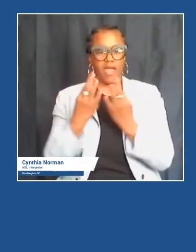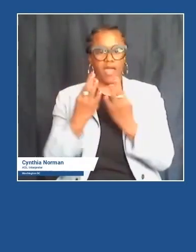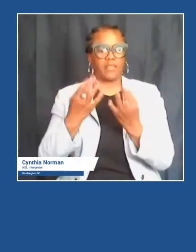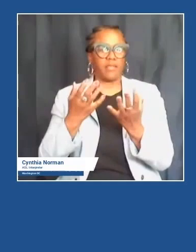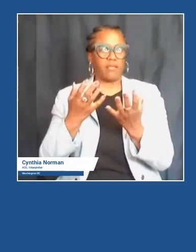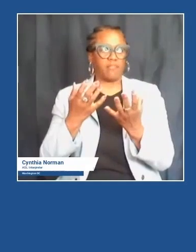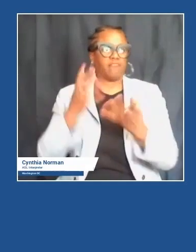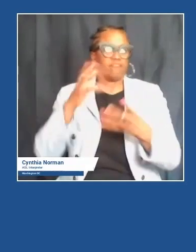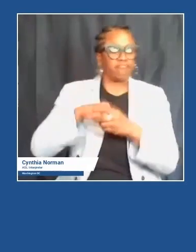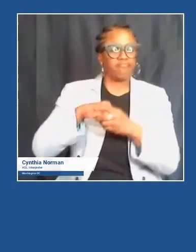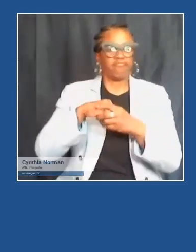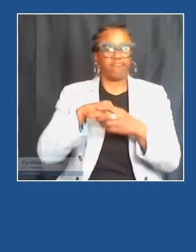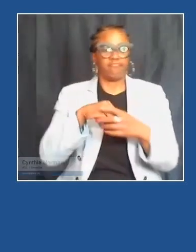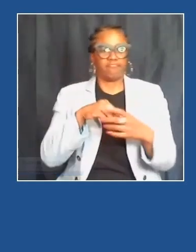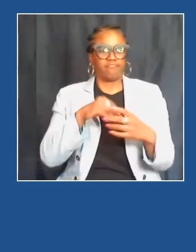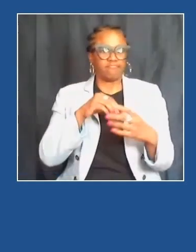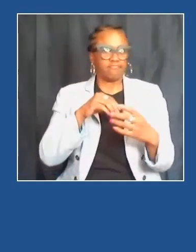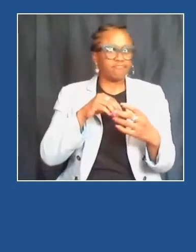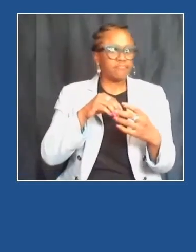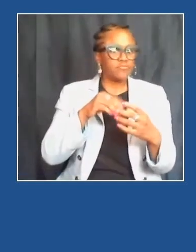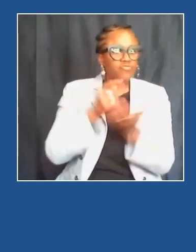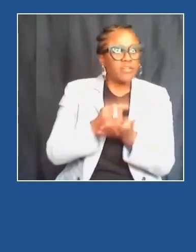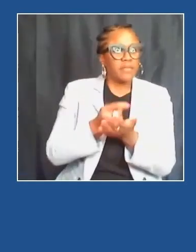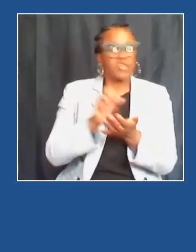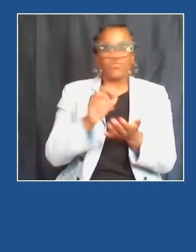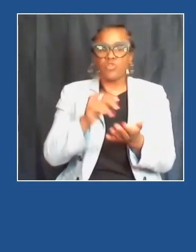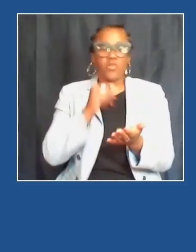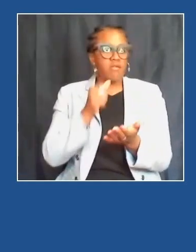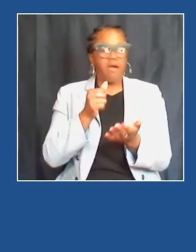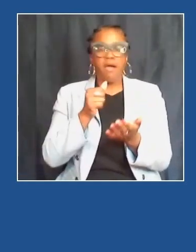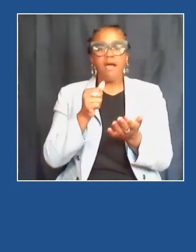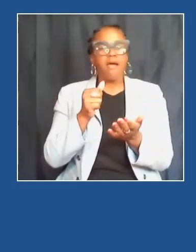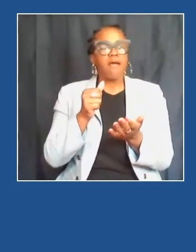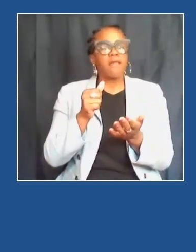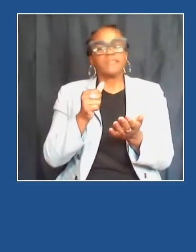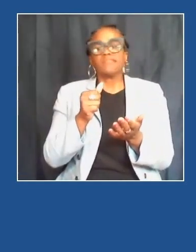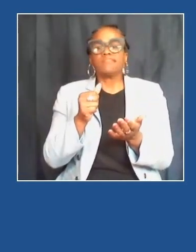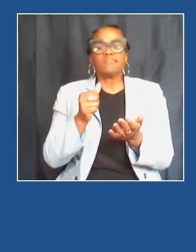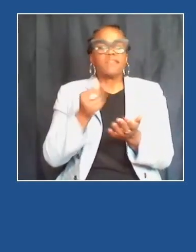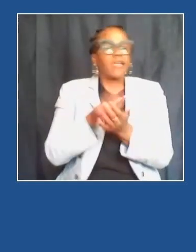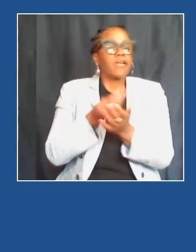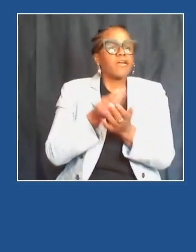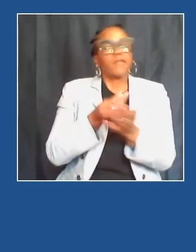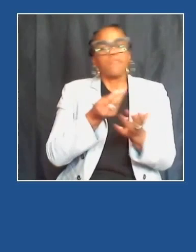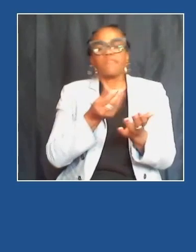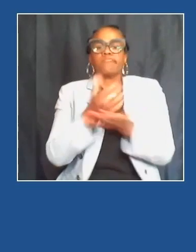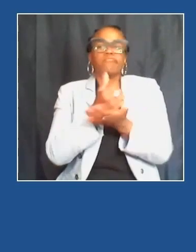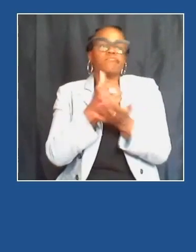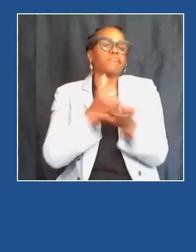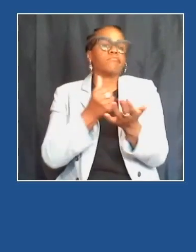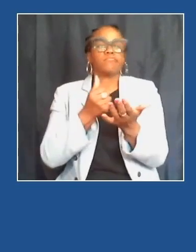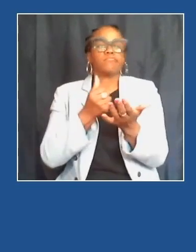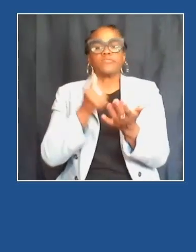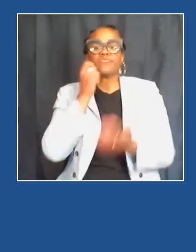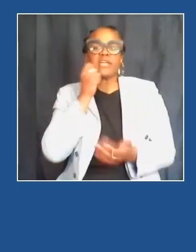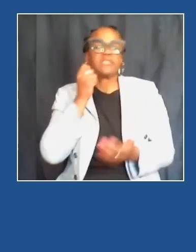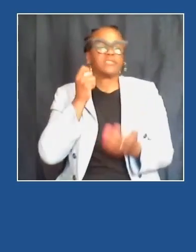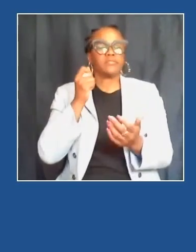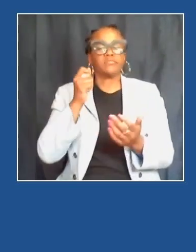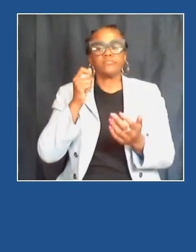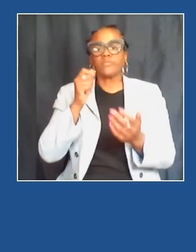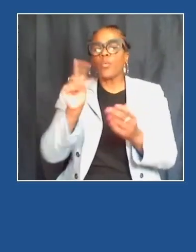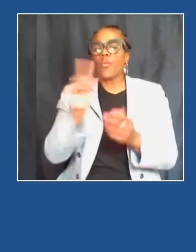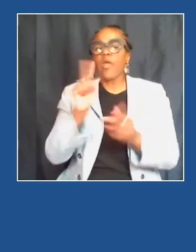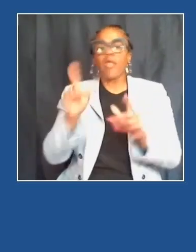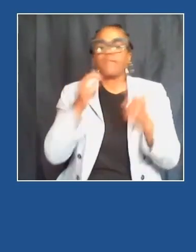interventions so that they're not affected by income, race, geography, or insurance. They just have to be available to people. And they